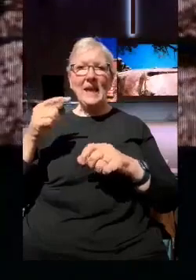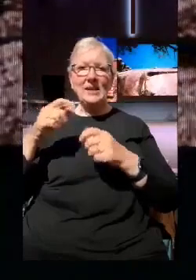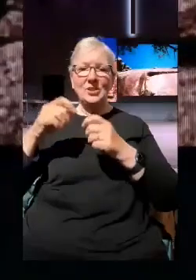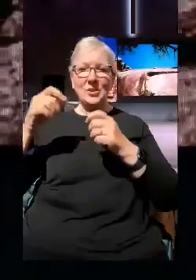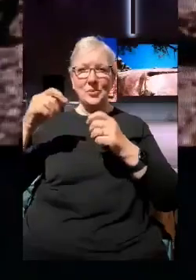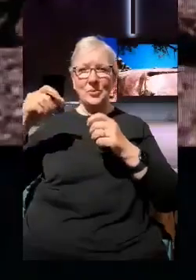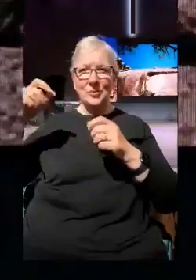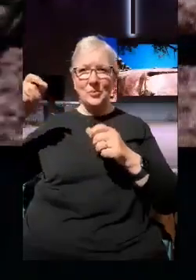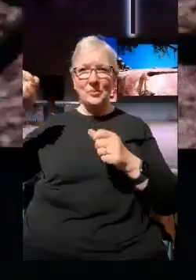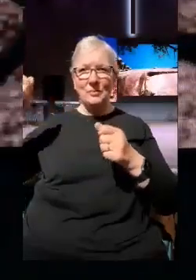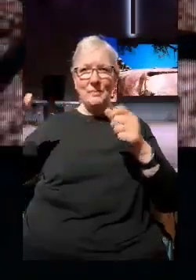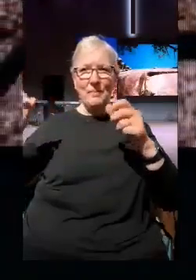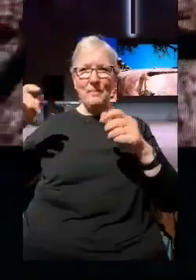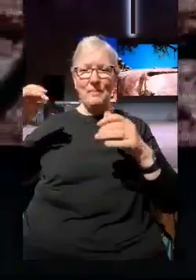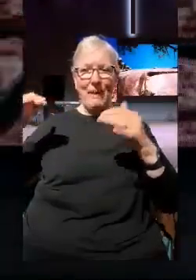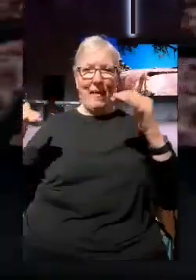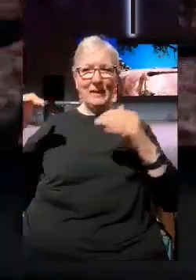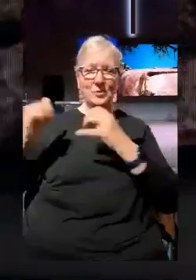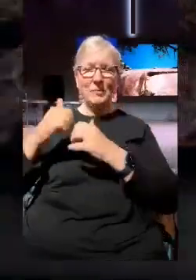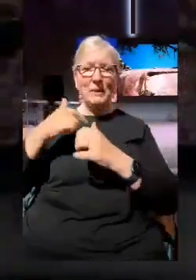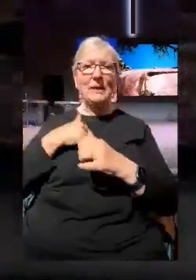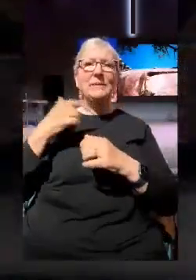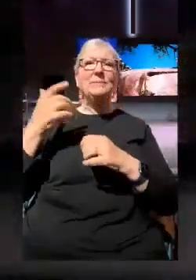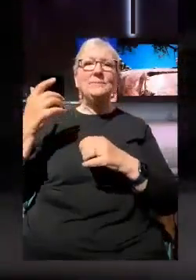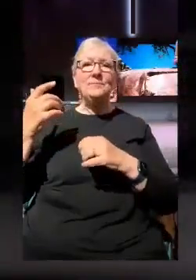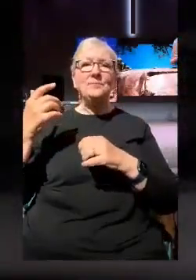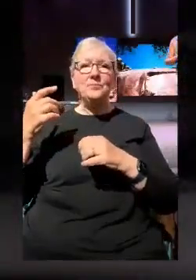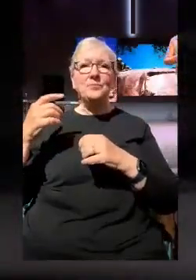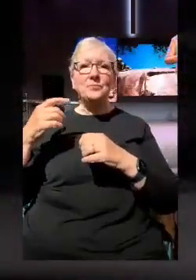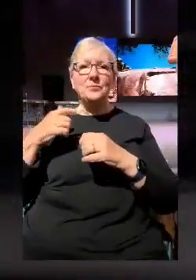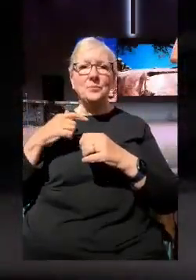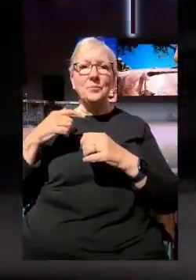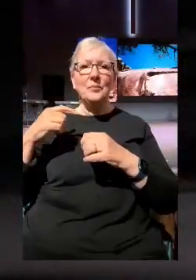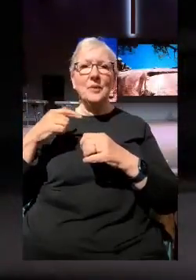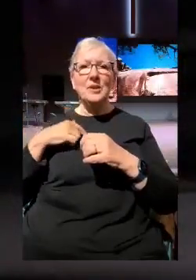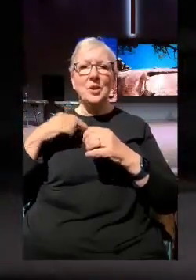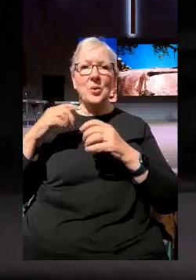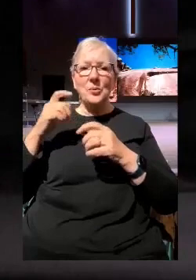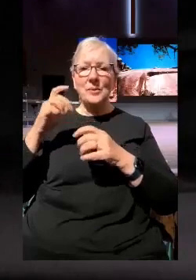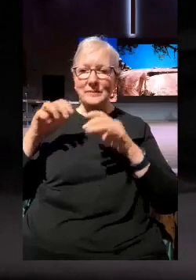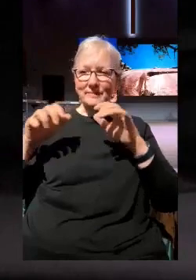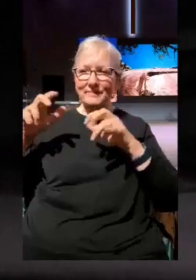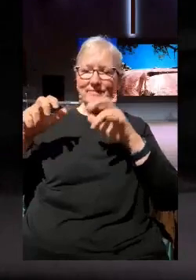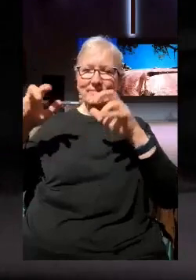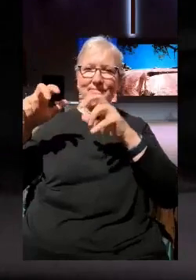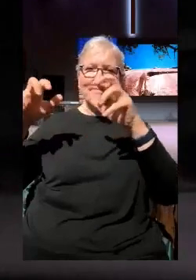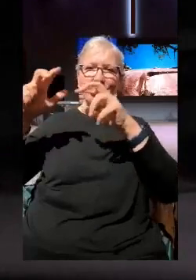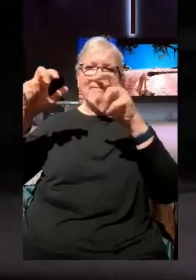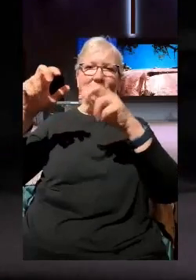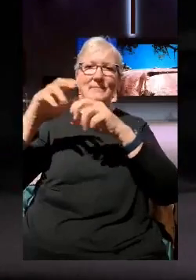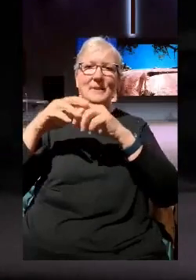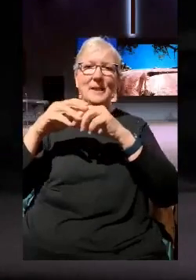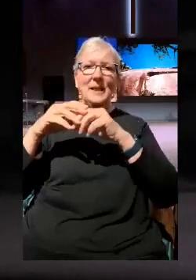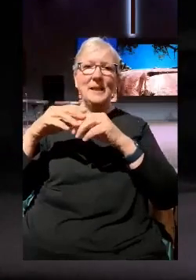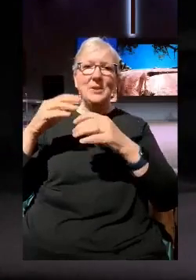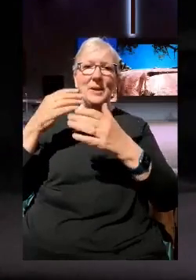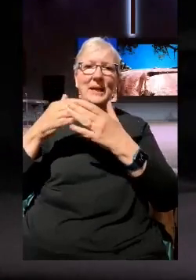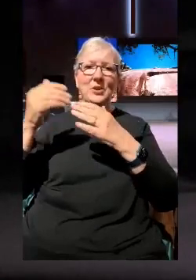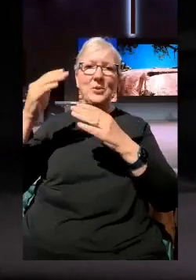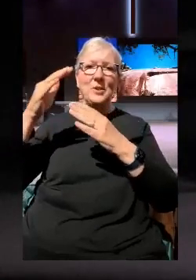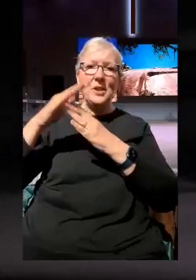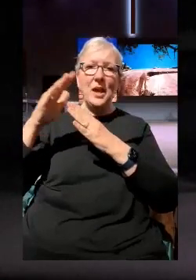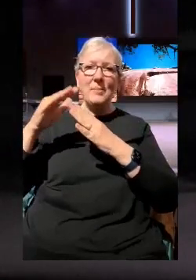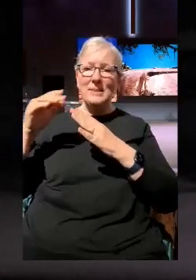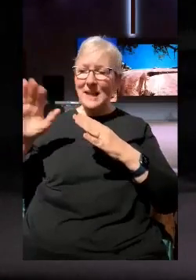friends, and that's me, the little dot, the really small dot when I got to the top, and I'd be halfway up, and I'd be like, Christy, are you